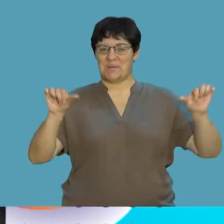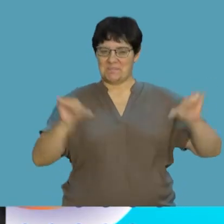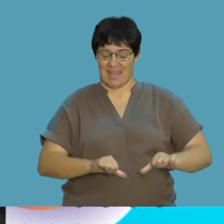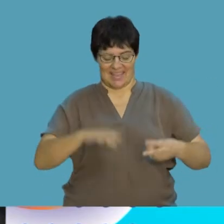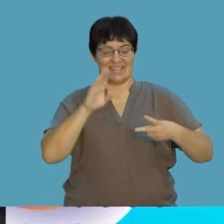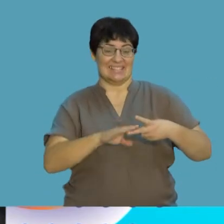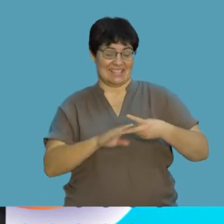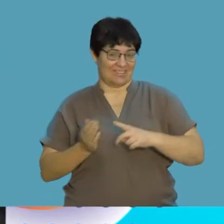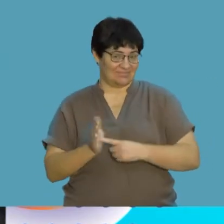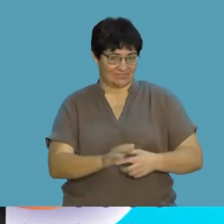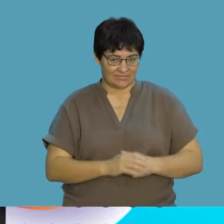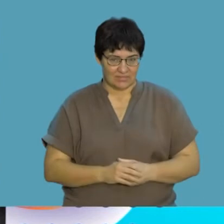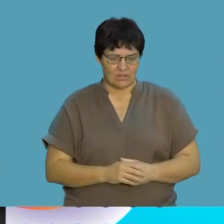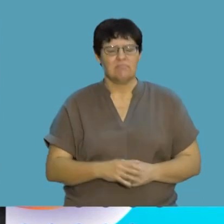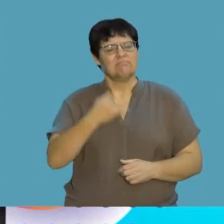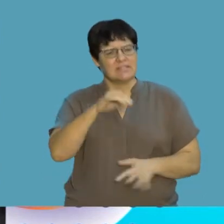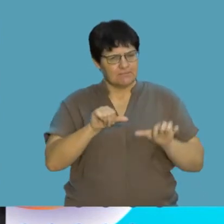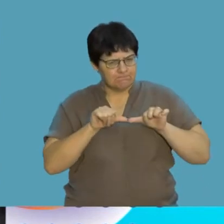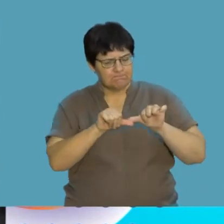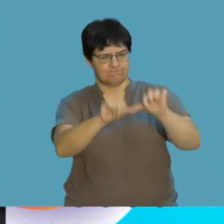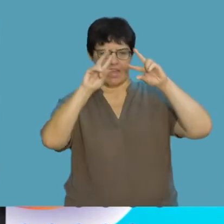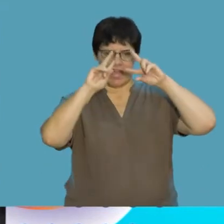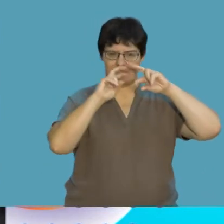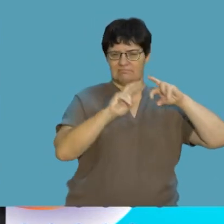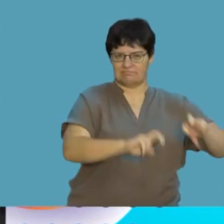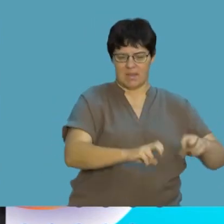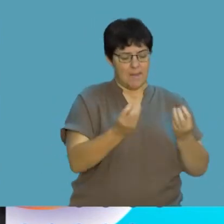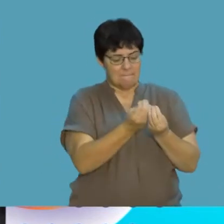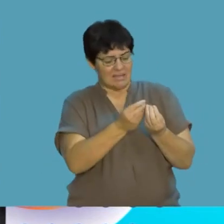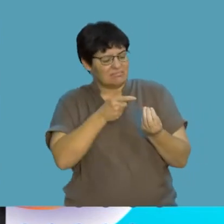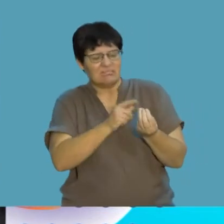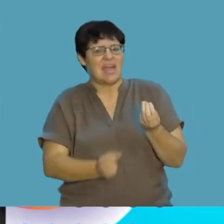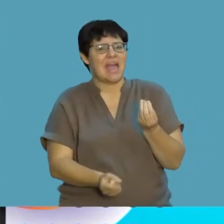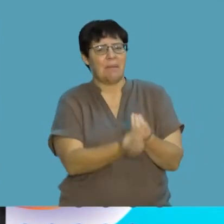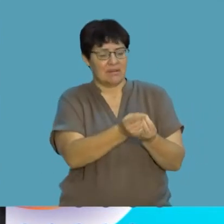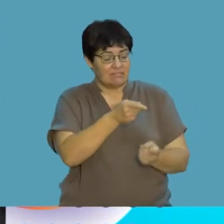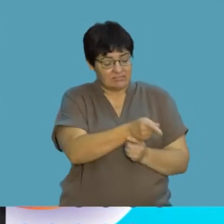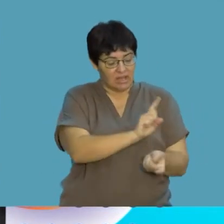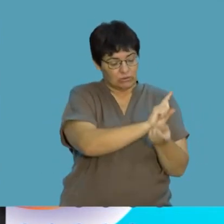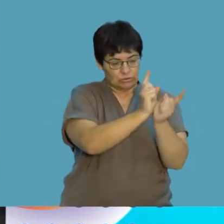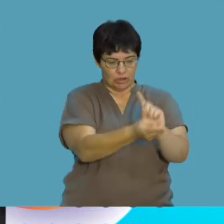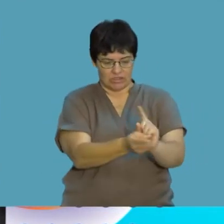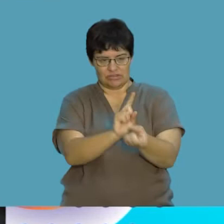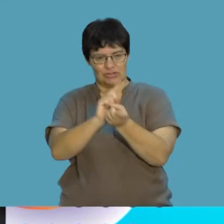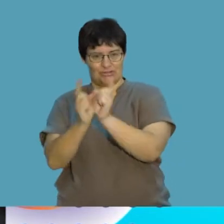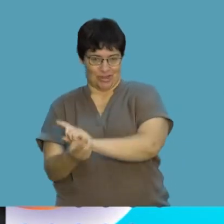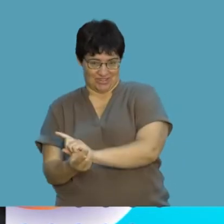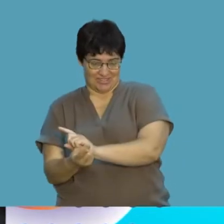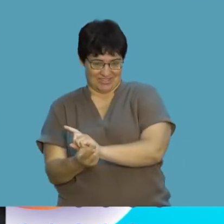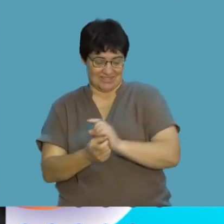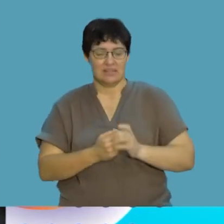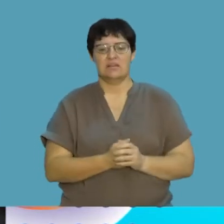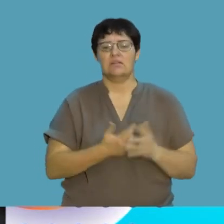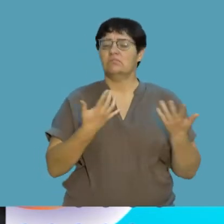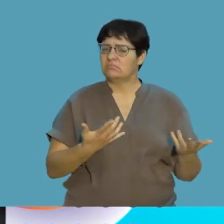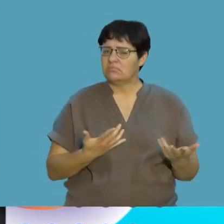Welcome back to our second segment. We're still looking at the exploration of what exactly happens, to matter when there is a phase change